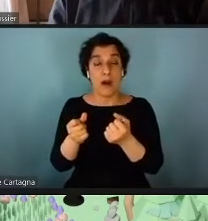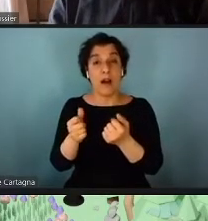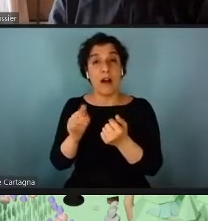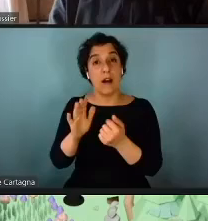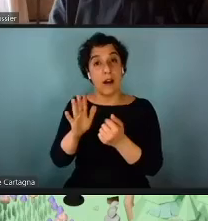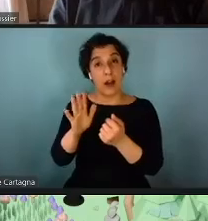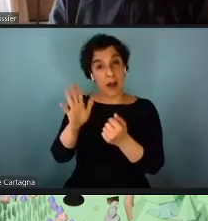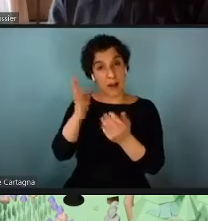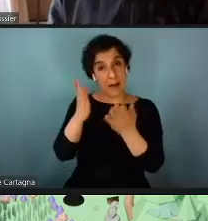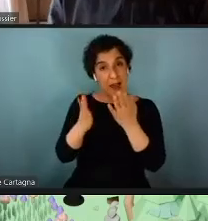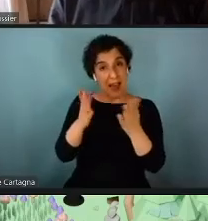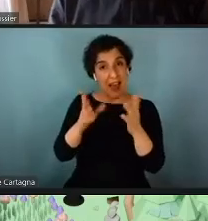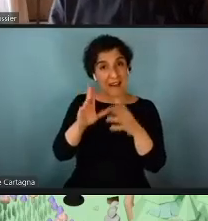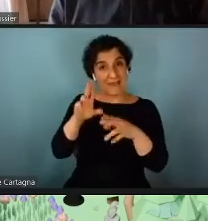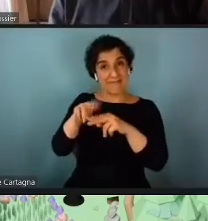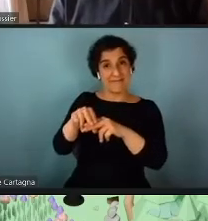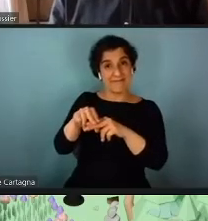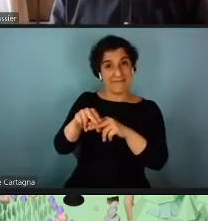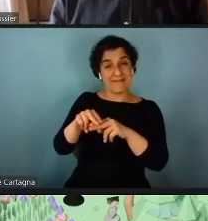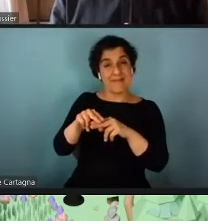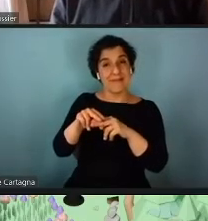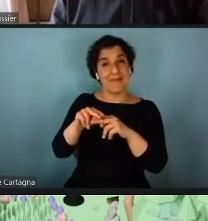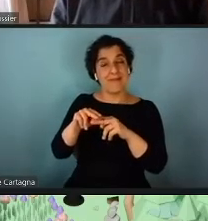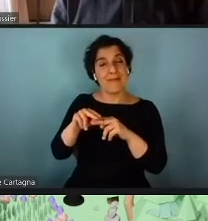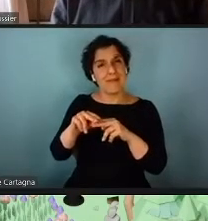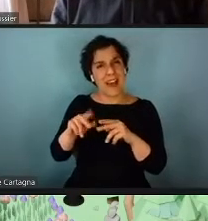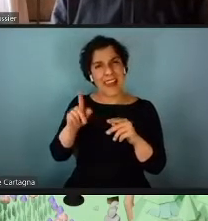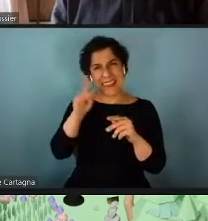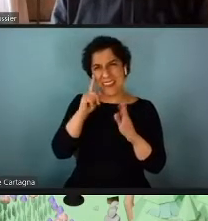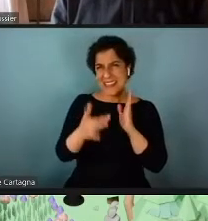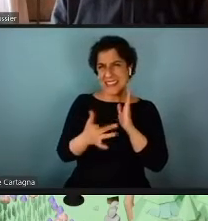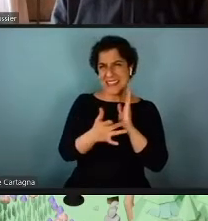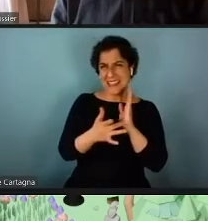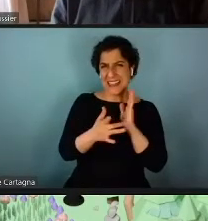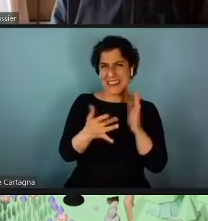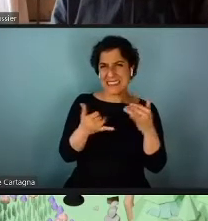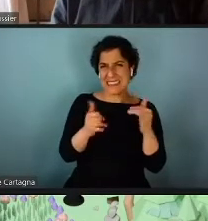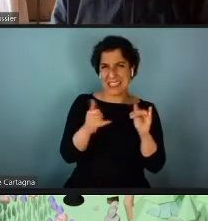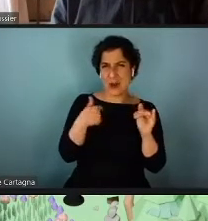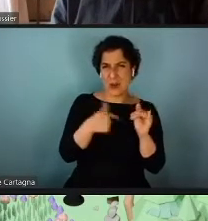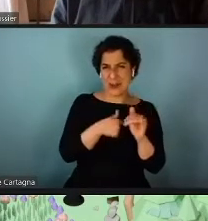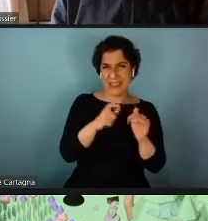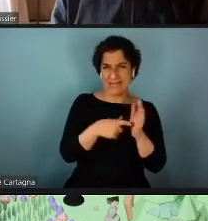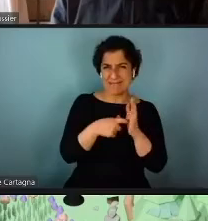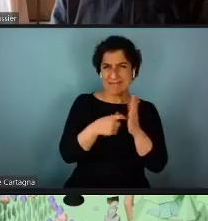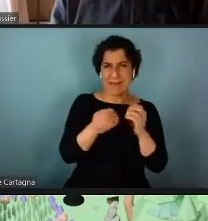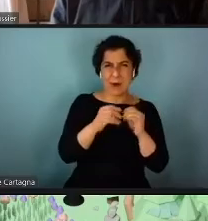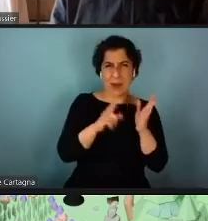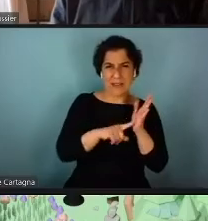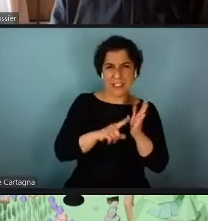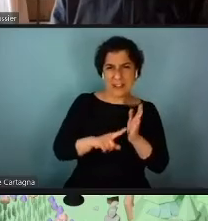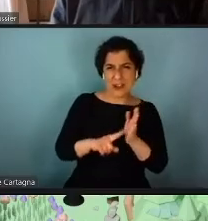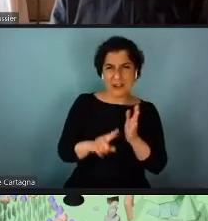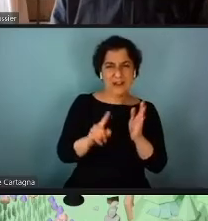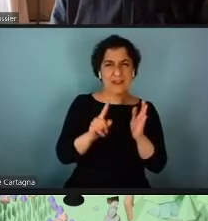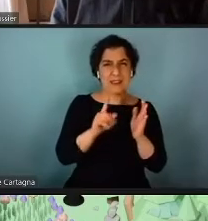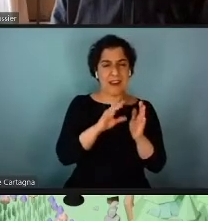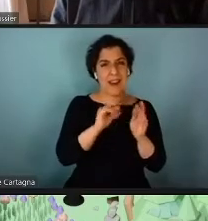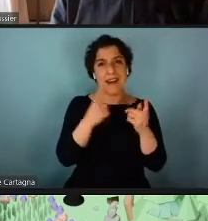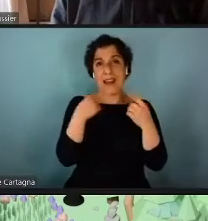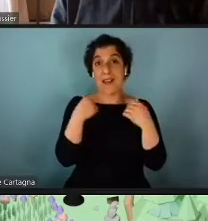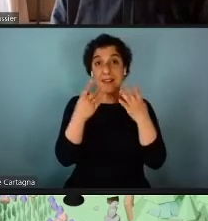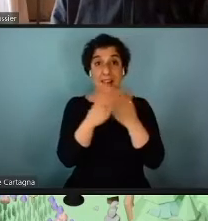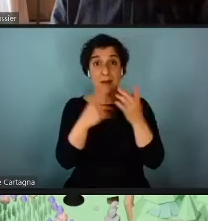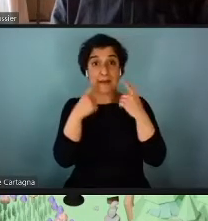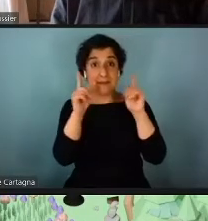that technically we have a lot of research to solve these problems, and we have very successful demonstrations. But I'm curious,